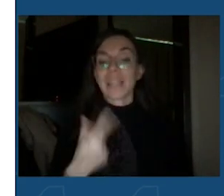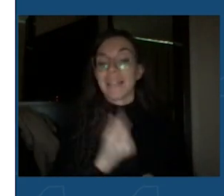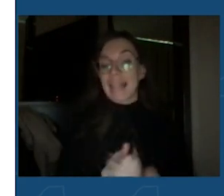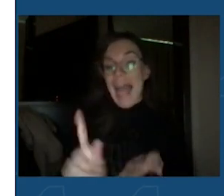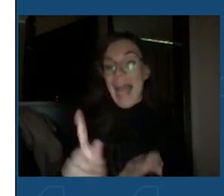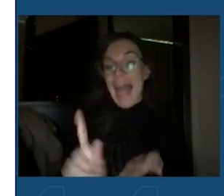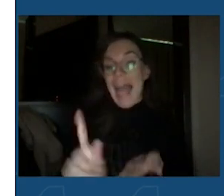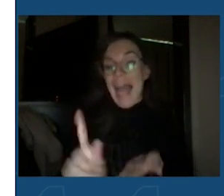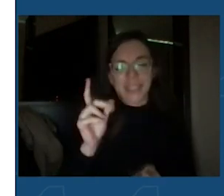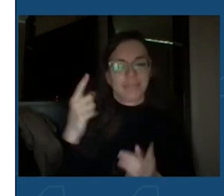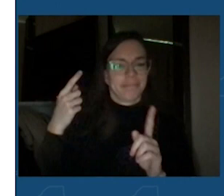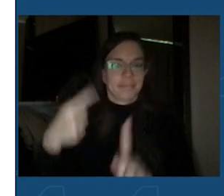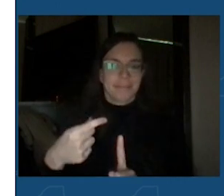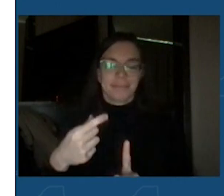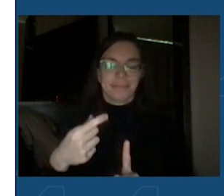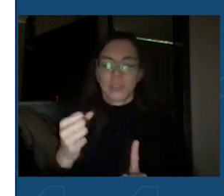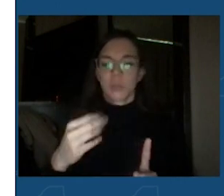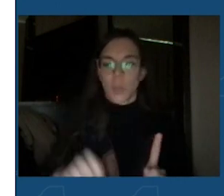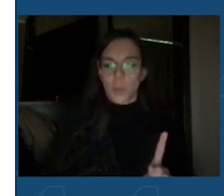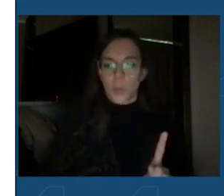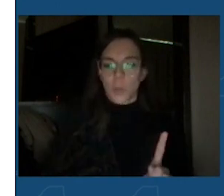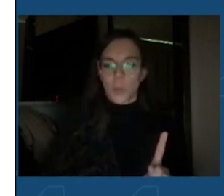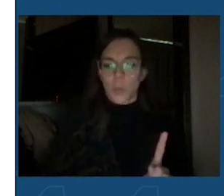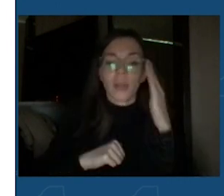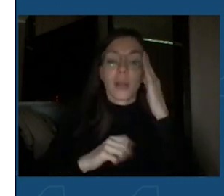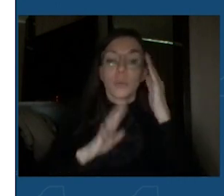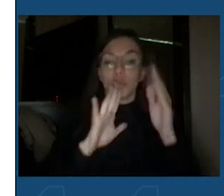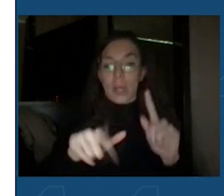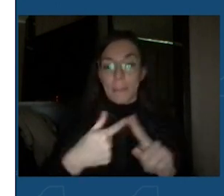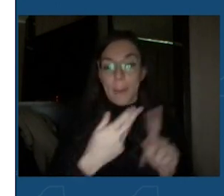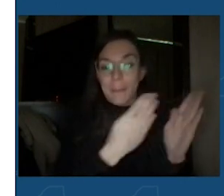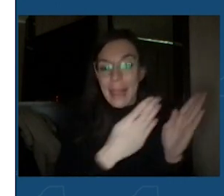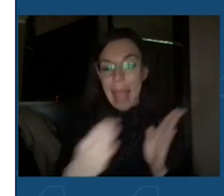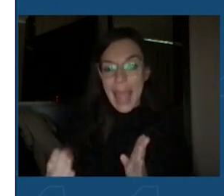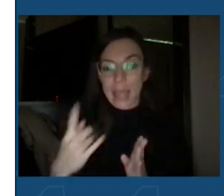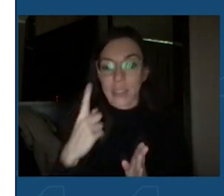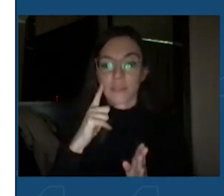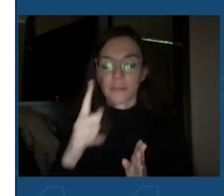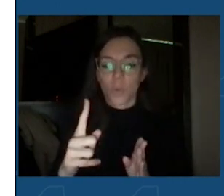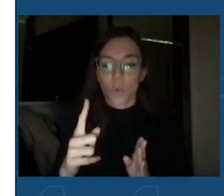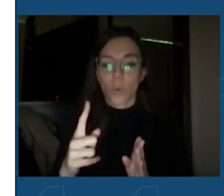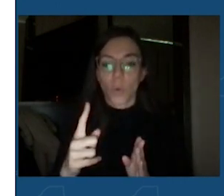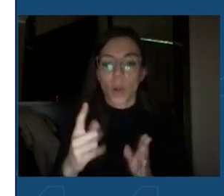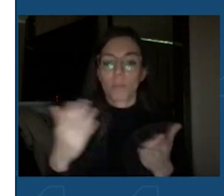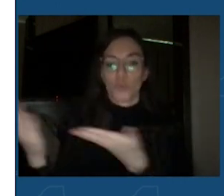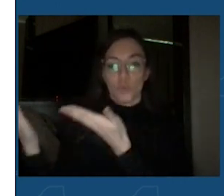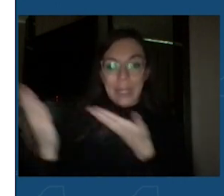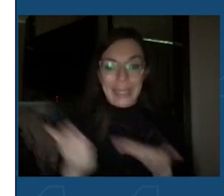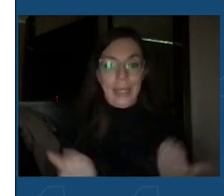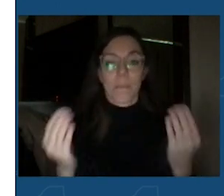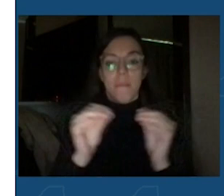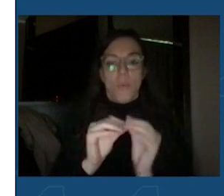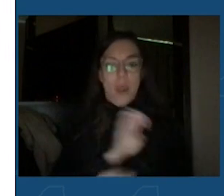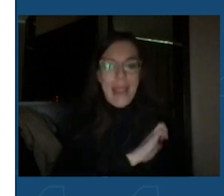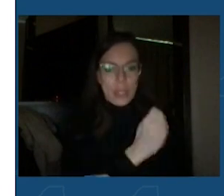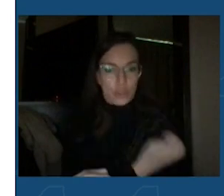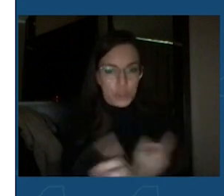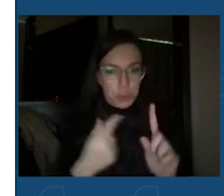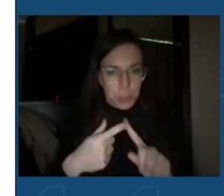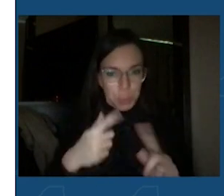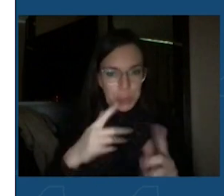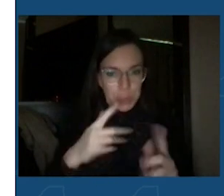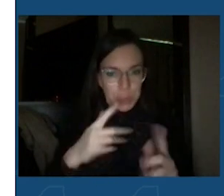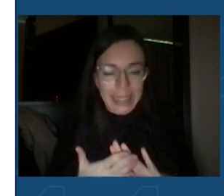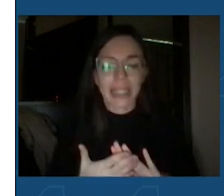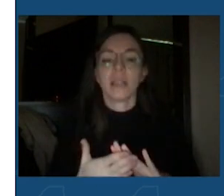this. At the time, we were talking about our plans for bringing more energy to the city to replace fossil